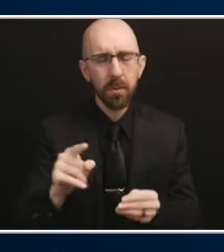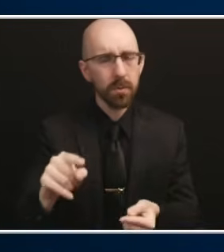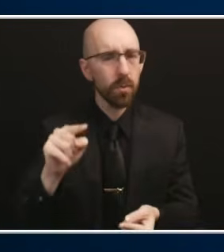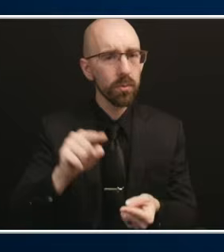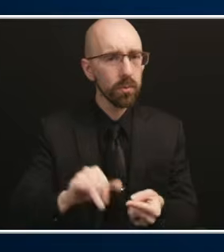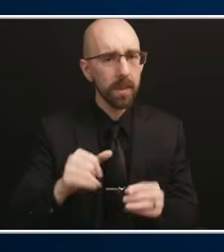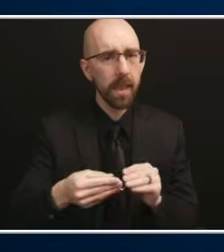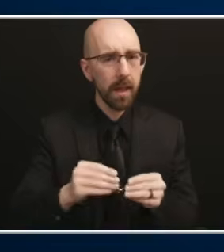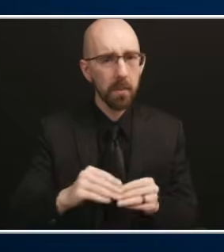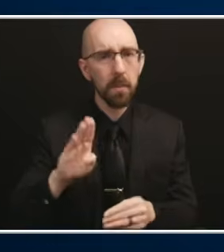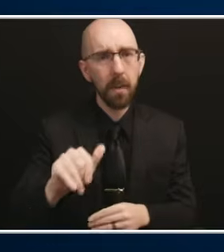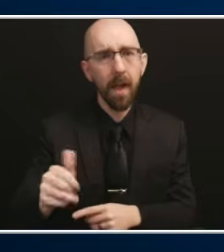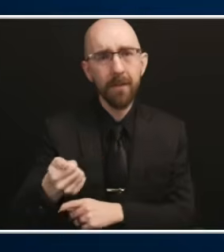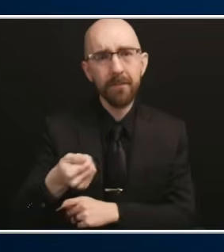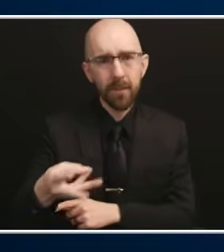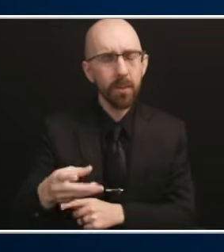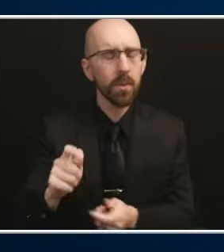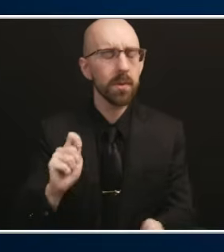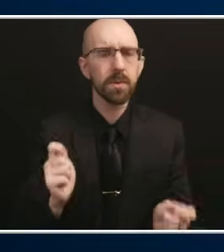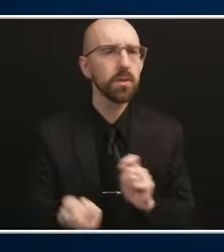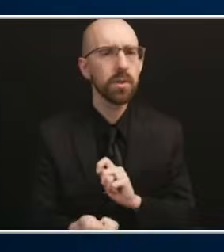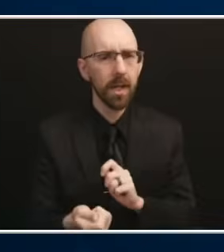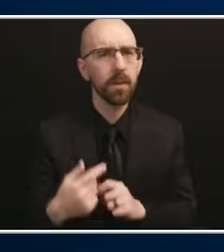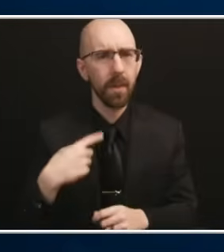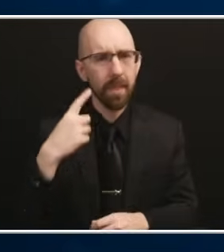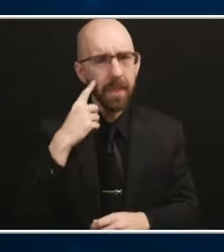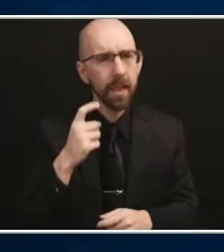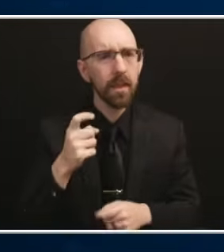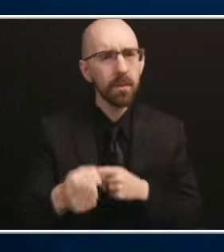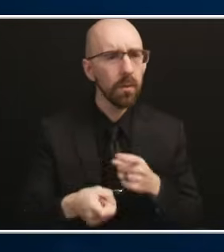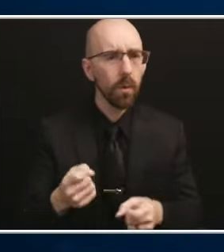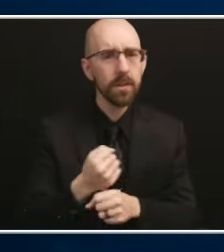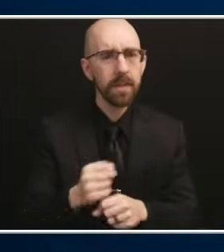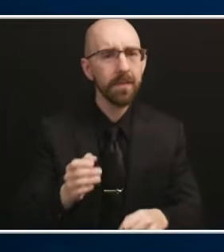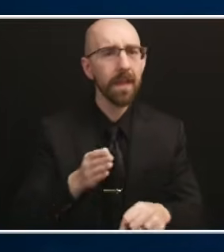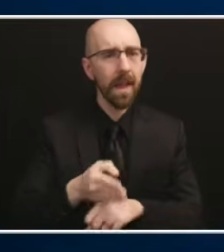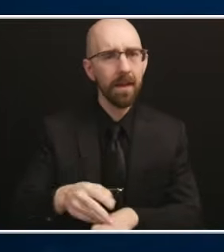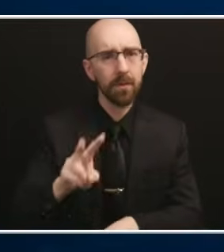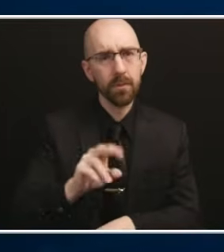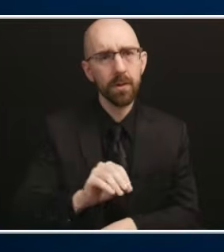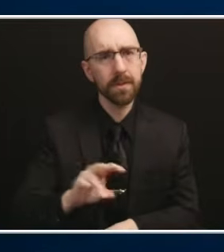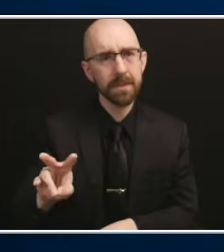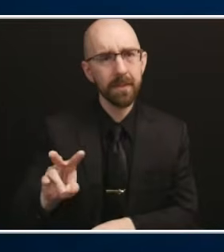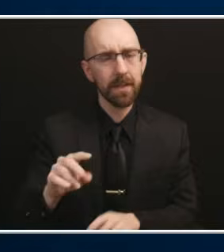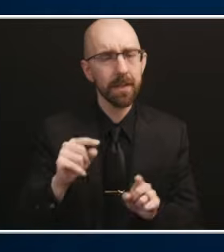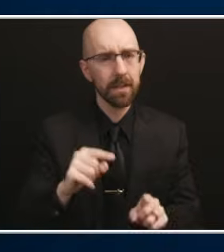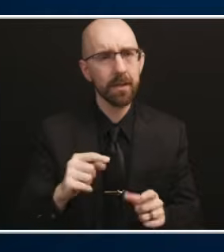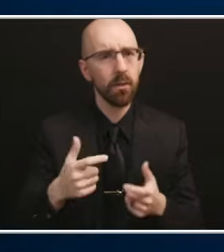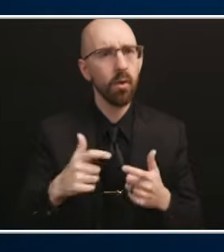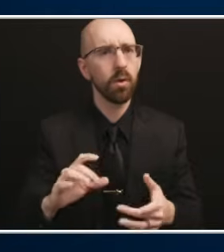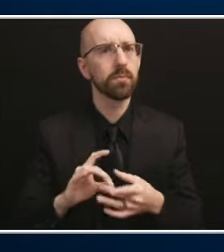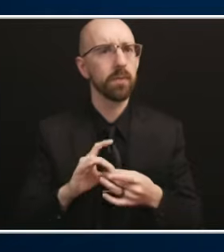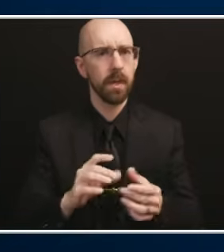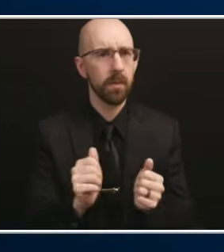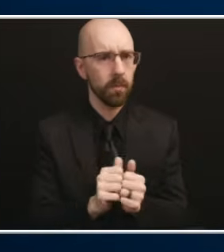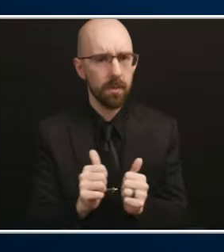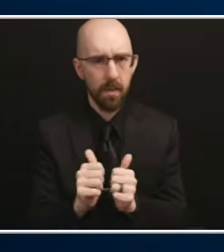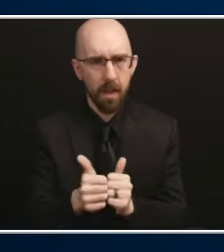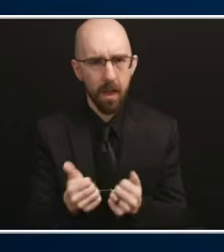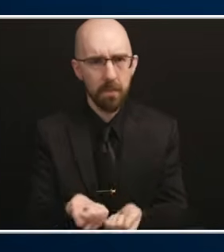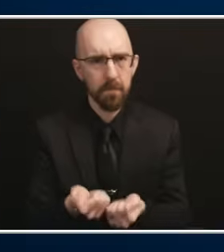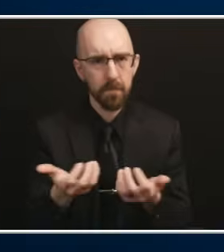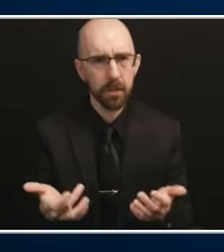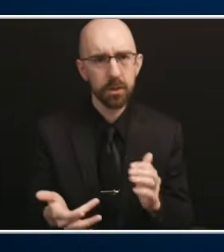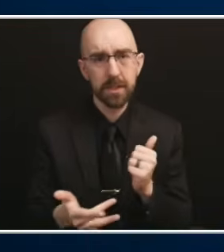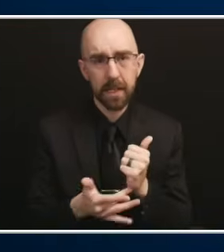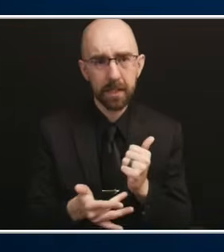is a drastic change. And so I think donor safety after 2007 is probably largely related to just how much technology has